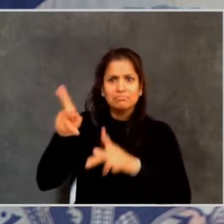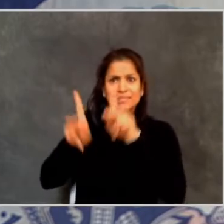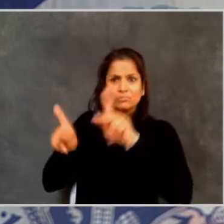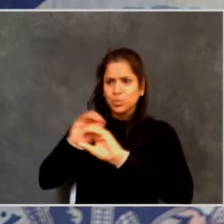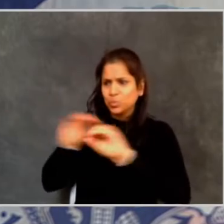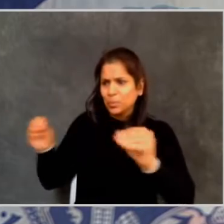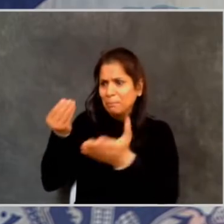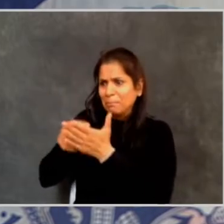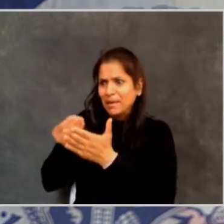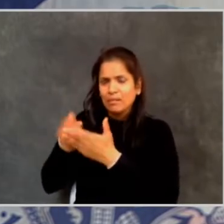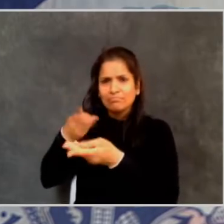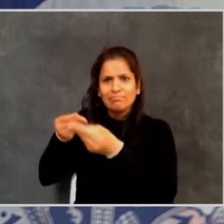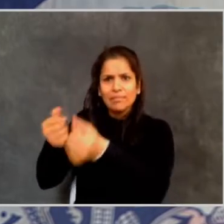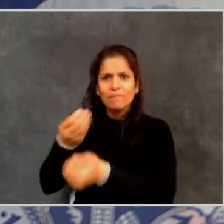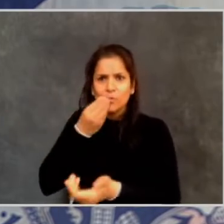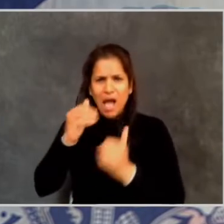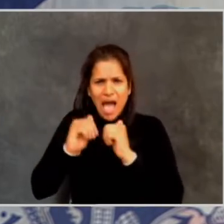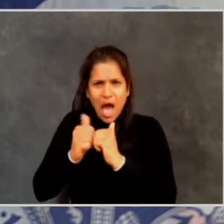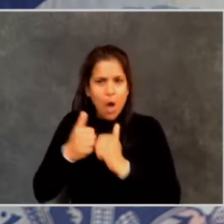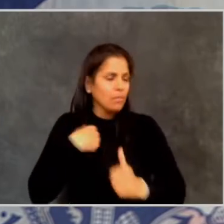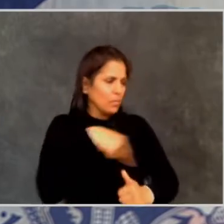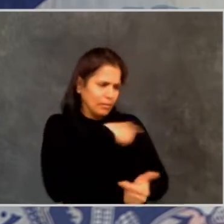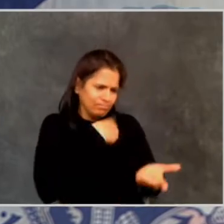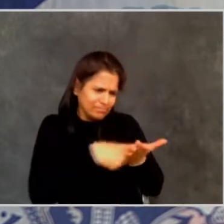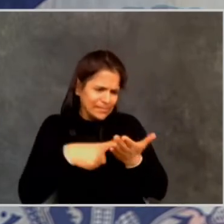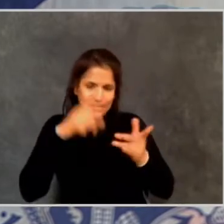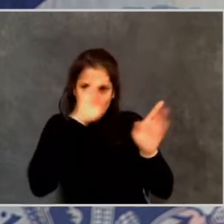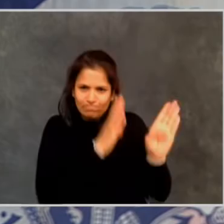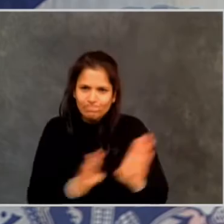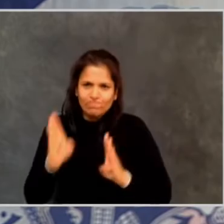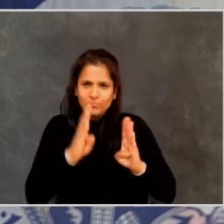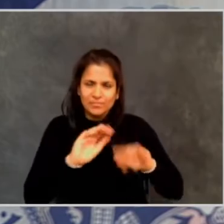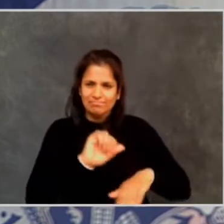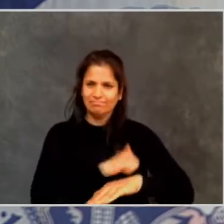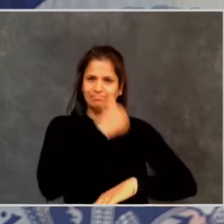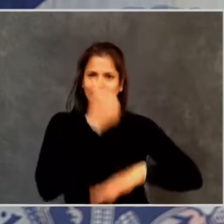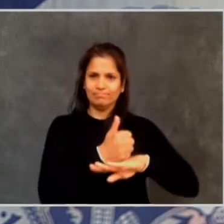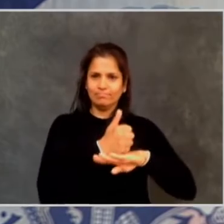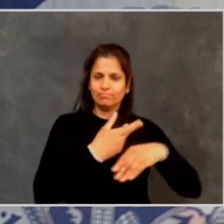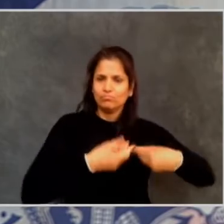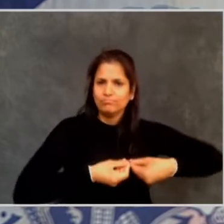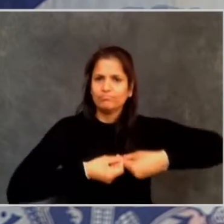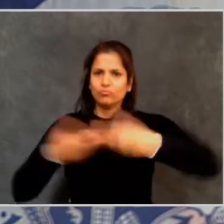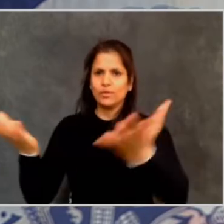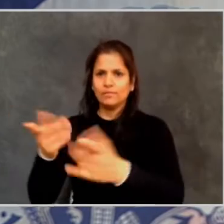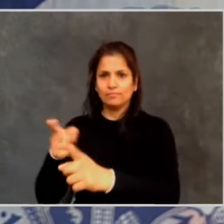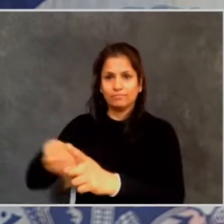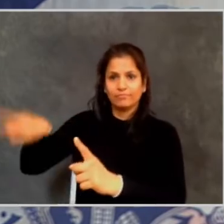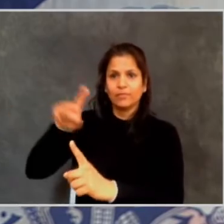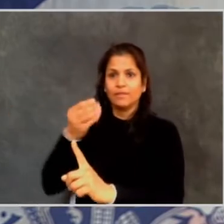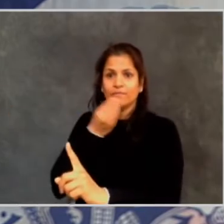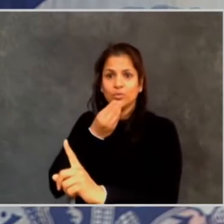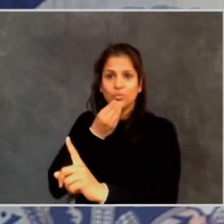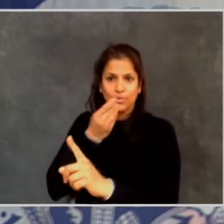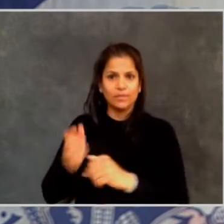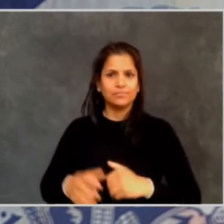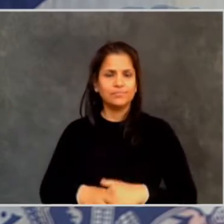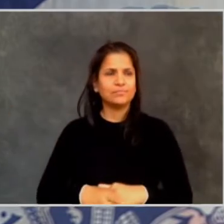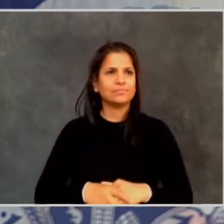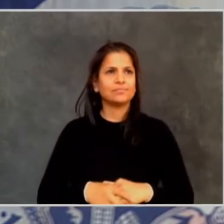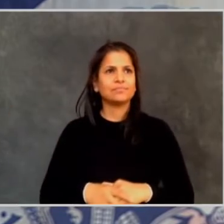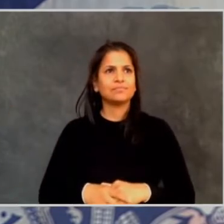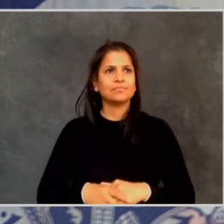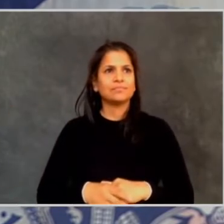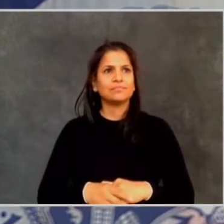we are preparing for a very large-scale effort. That will be a priority in everything we do, where we put our resources, where we put our energy,